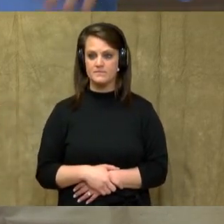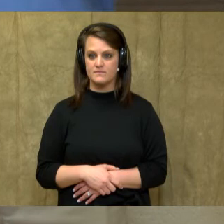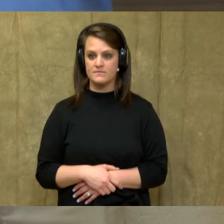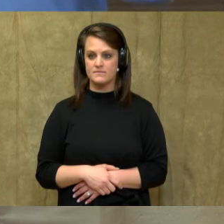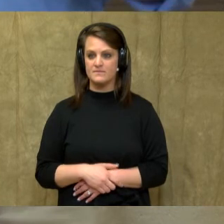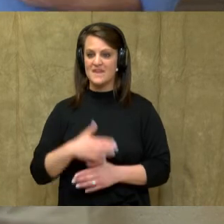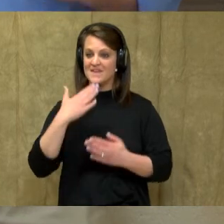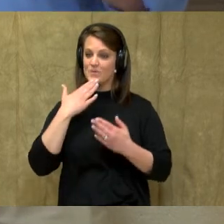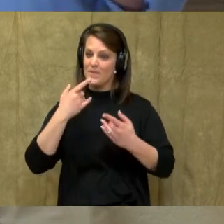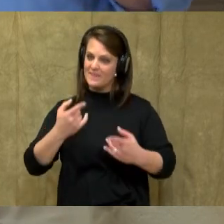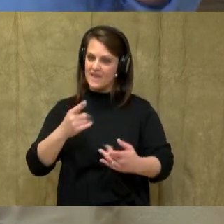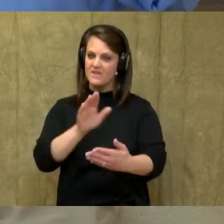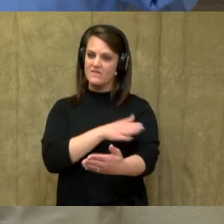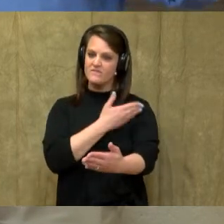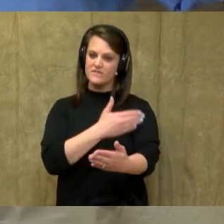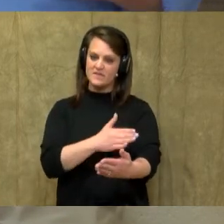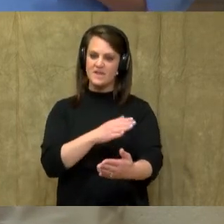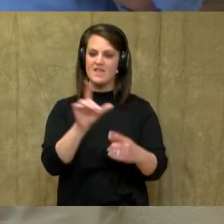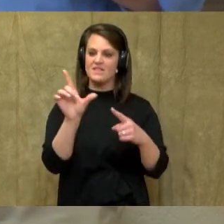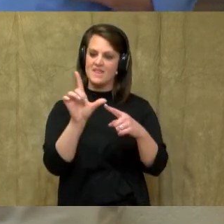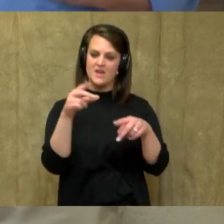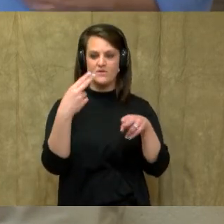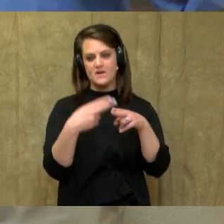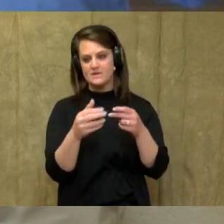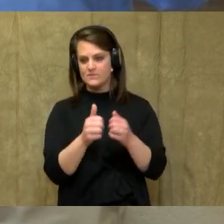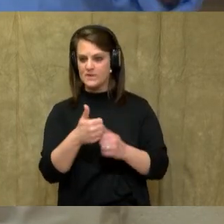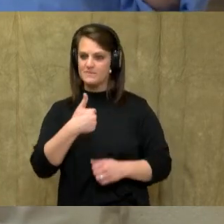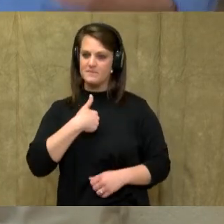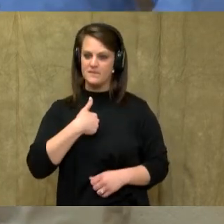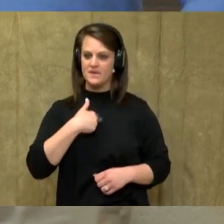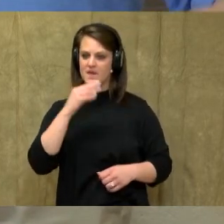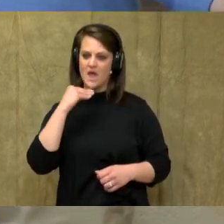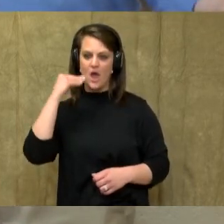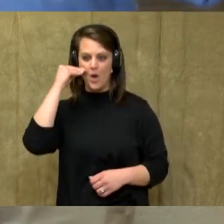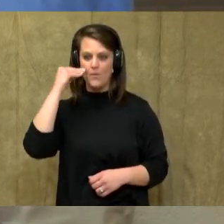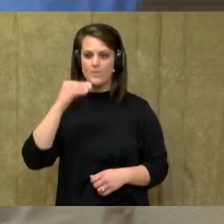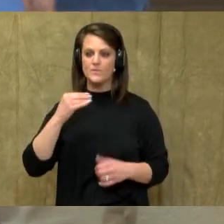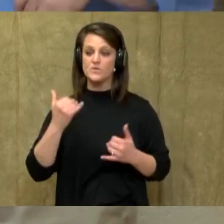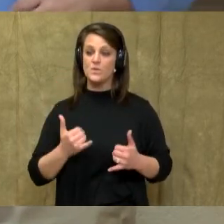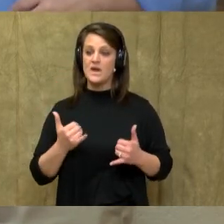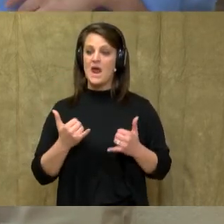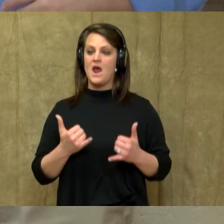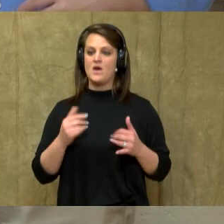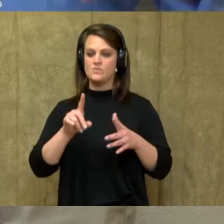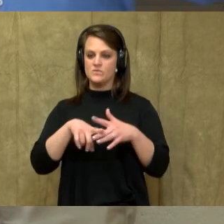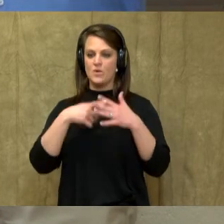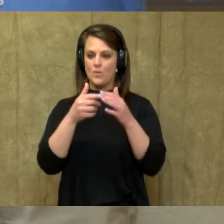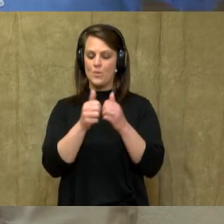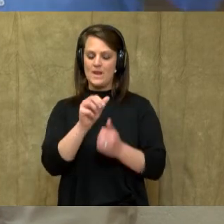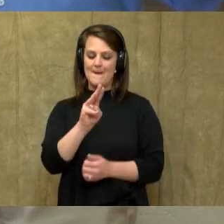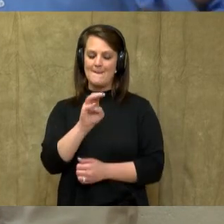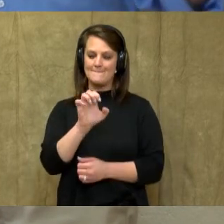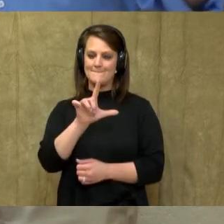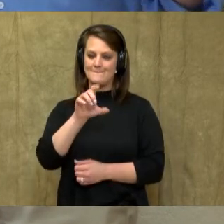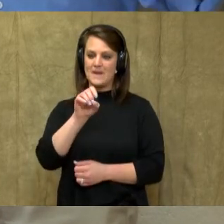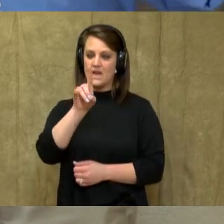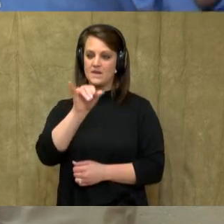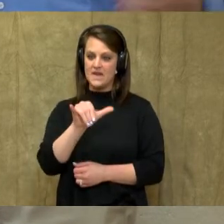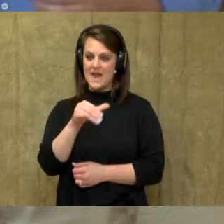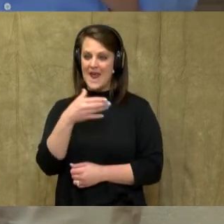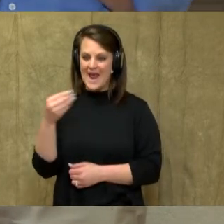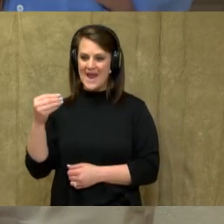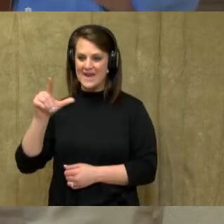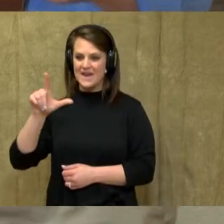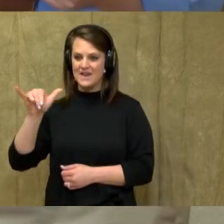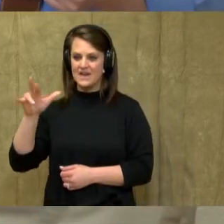Good work. Thank you for singing those letter names along with me at home. Let's return to the melody along with the lyrics or the